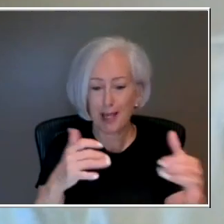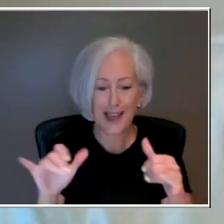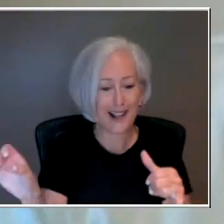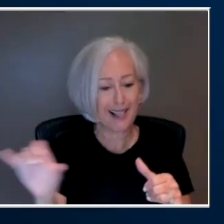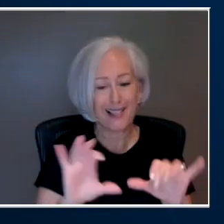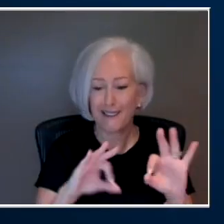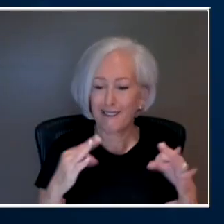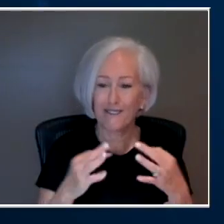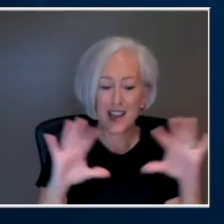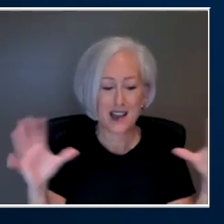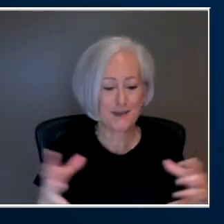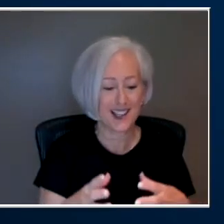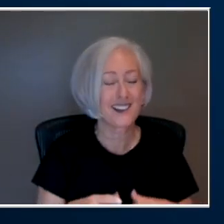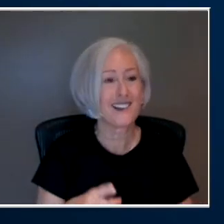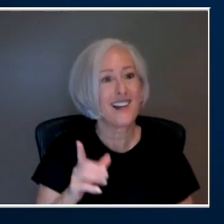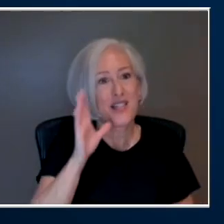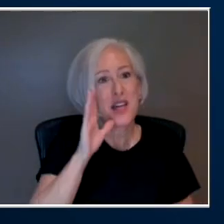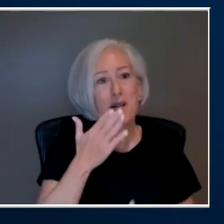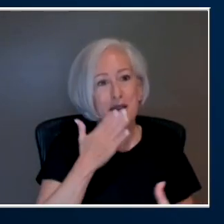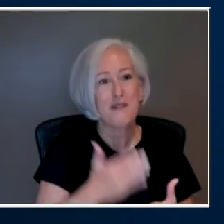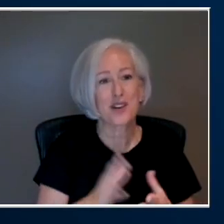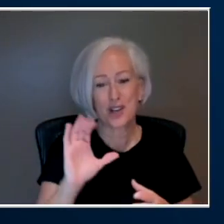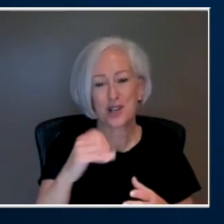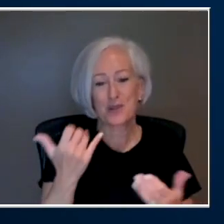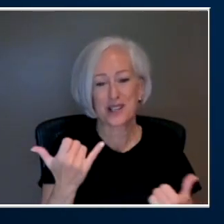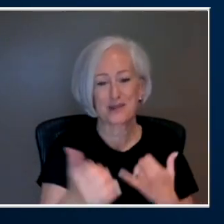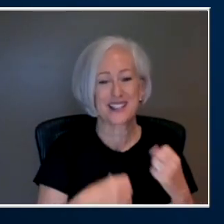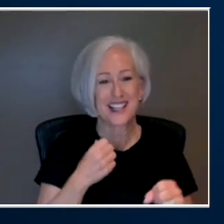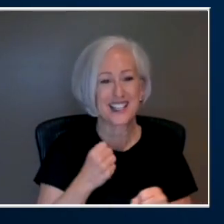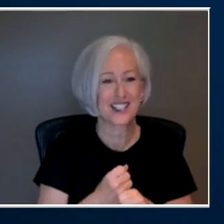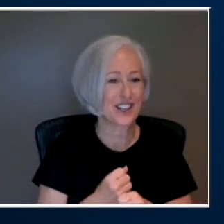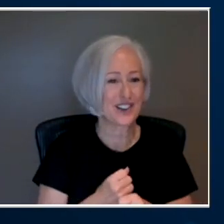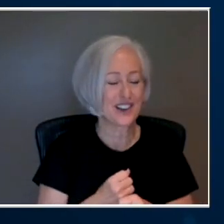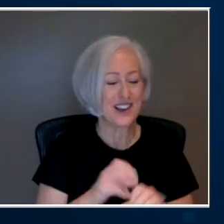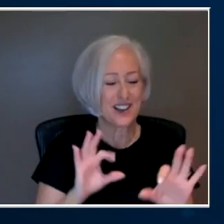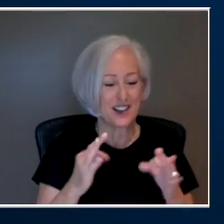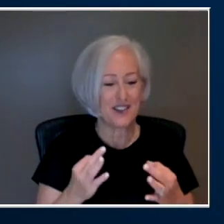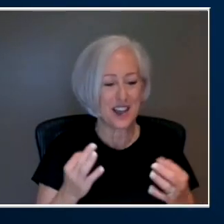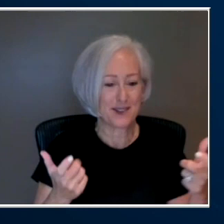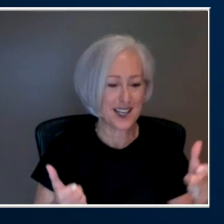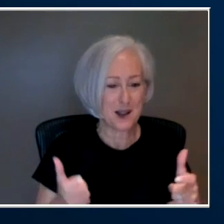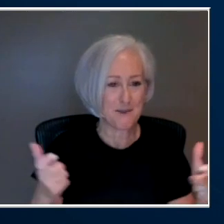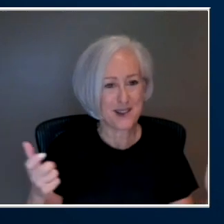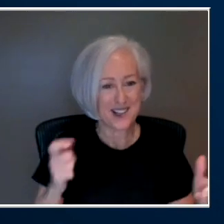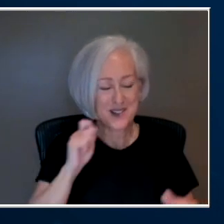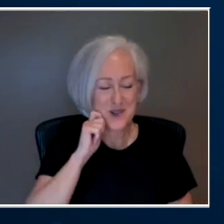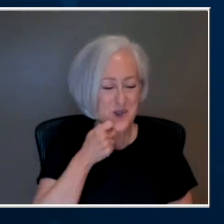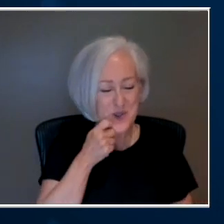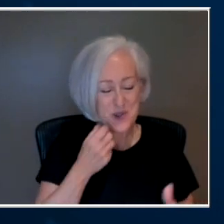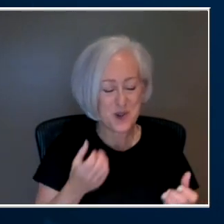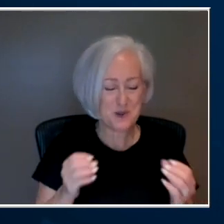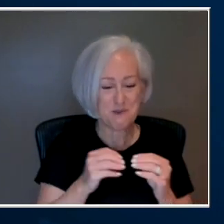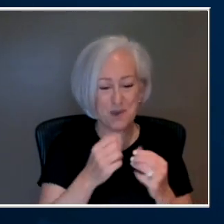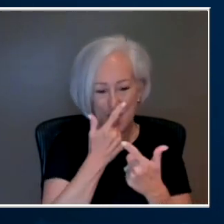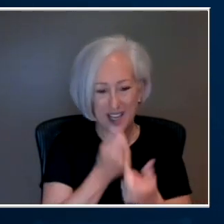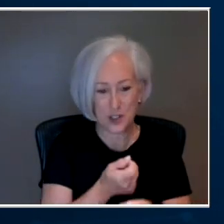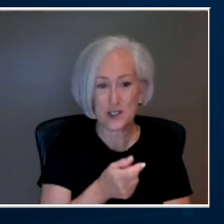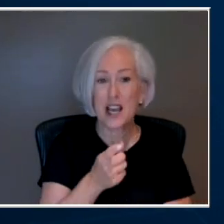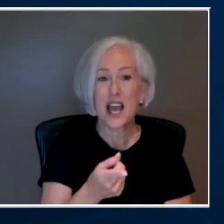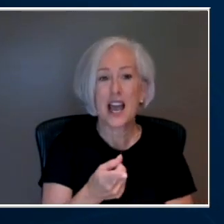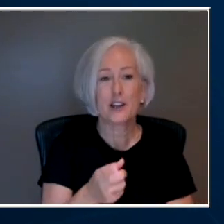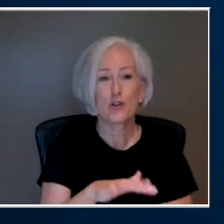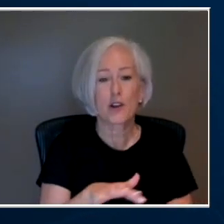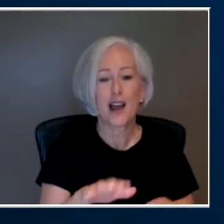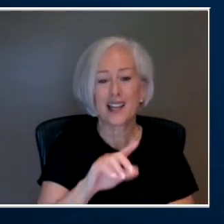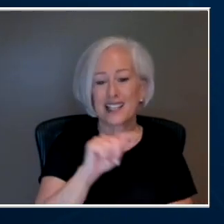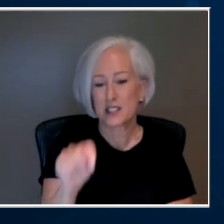going to have a good Christmas this year. The family just got bigger and cooler and more interesting. And then, Adam, you got to hang out in Topeka for a few days